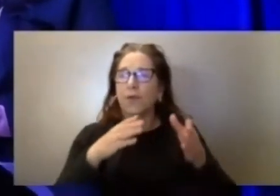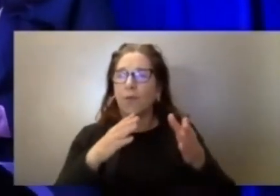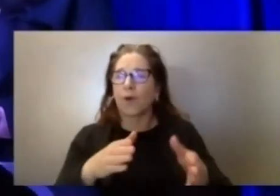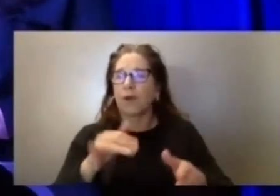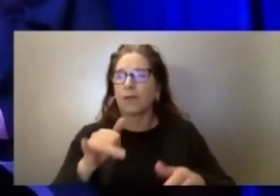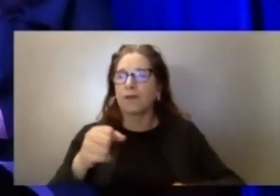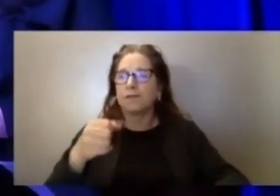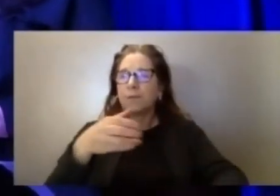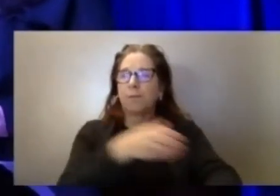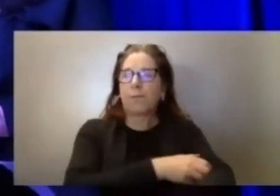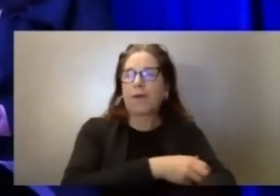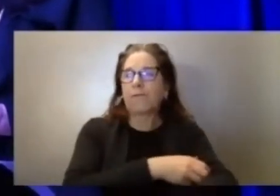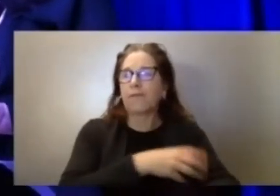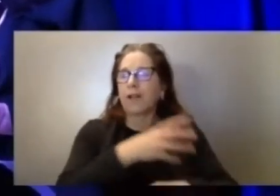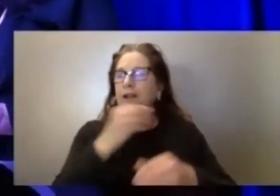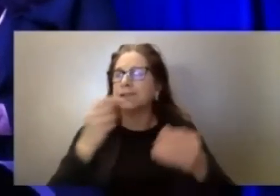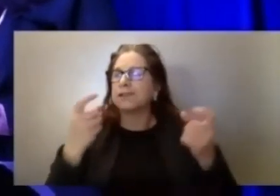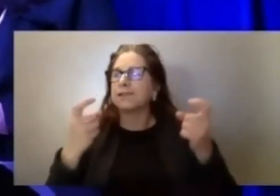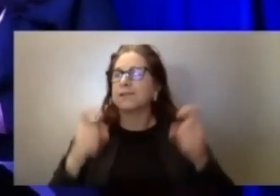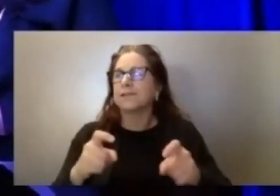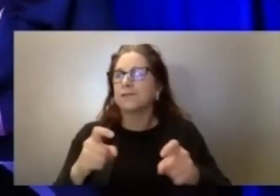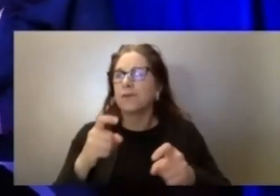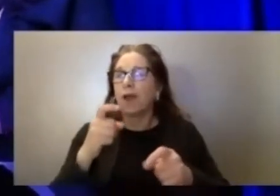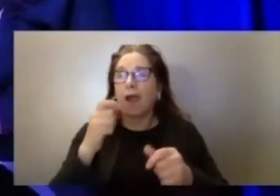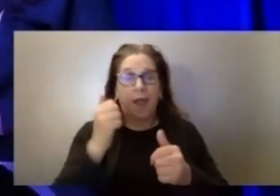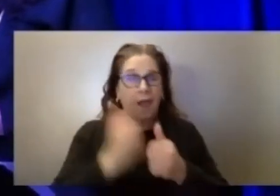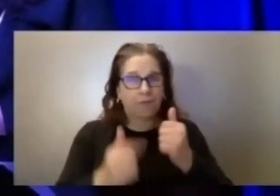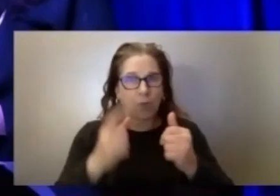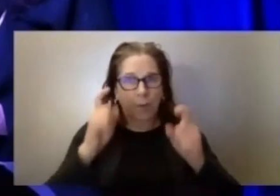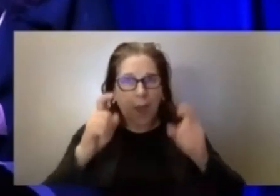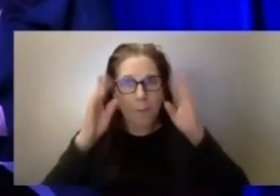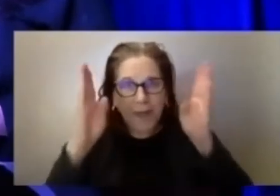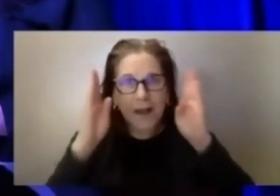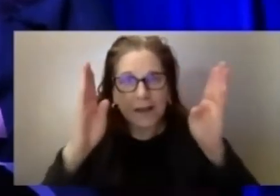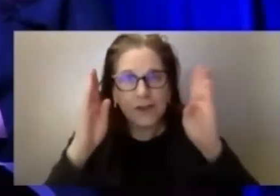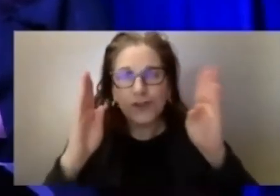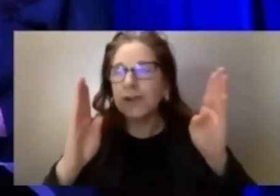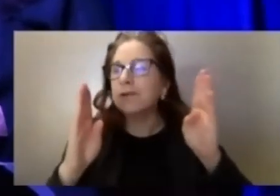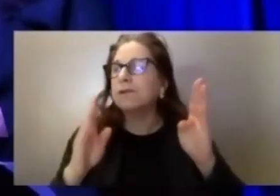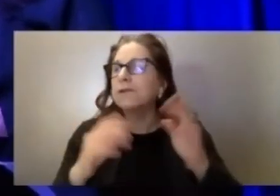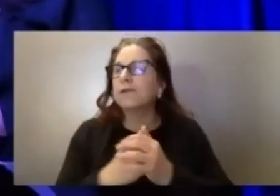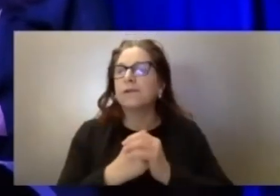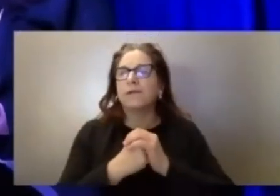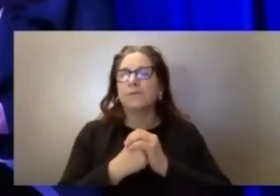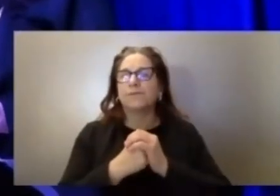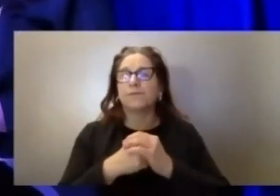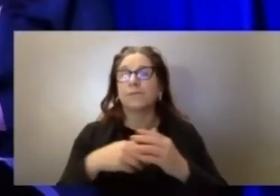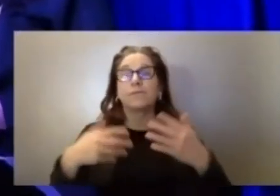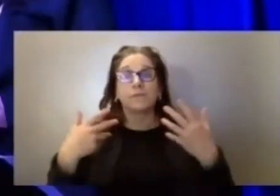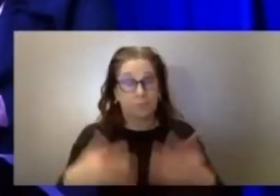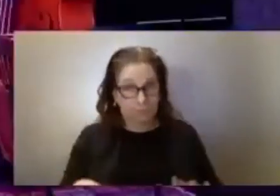Holy Ones to touch down in that manner is powerful and dangerous. Everyone must pay